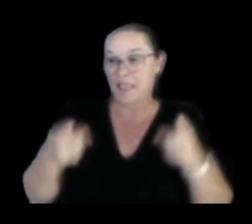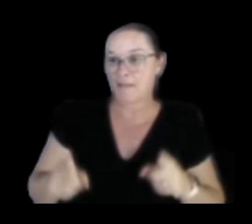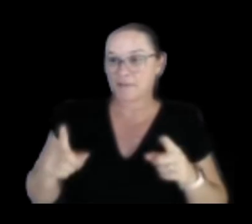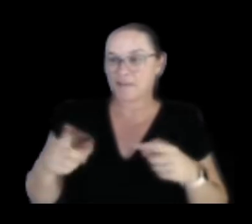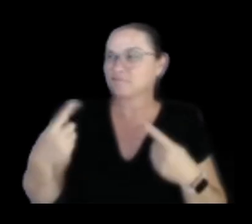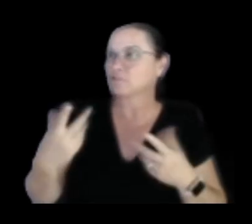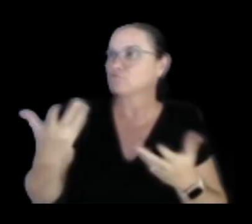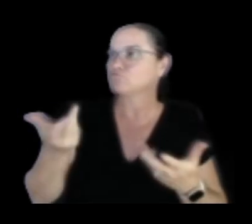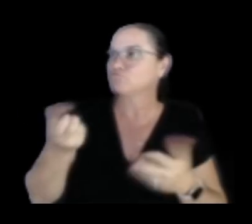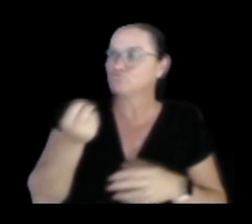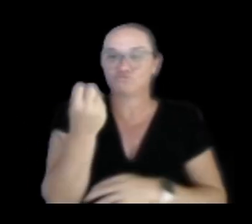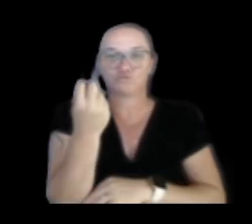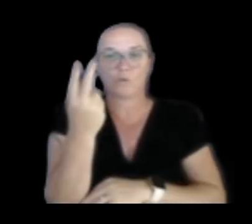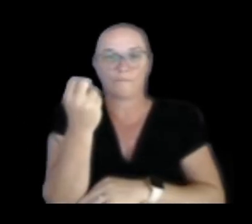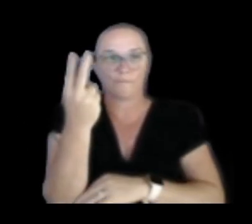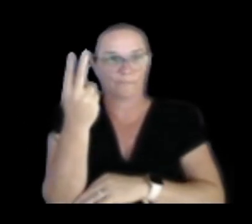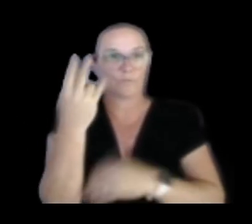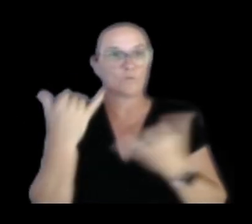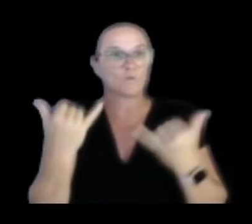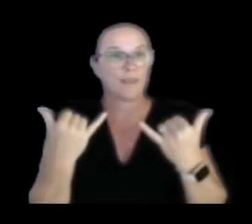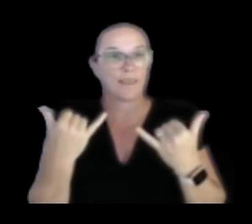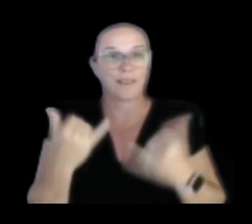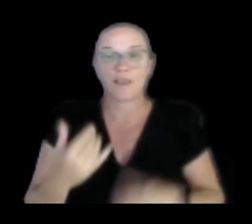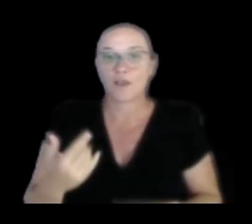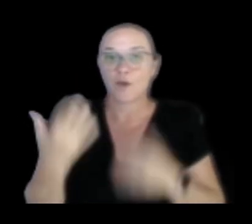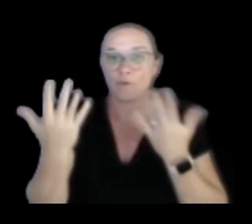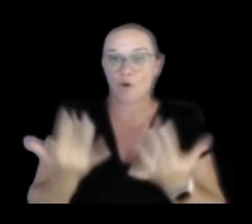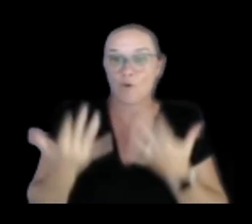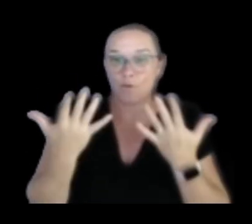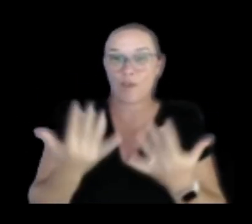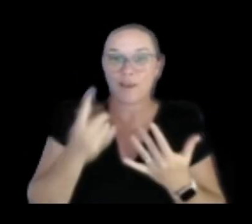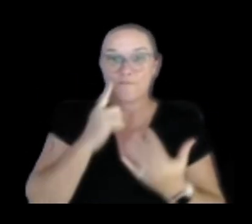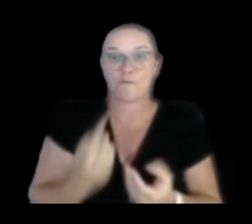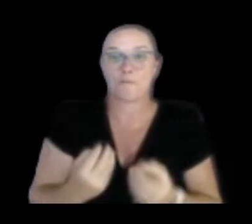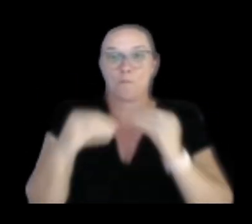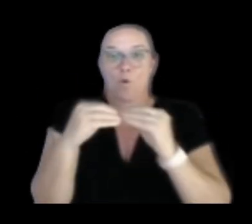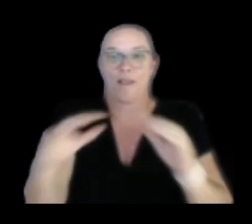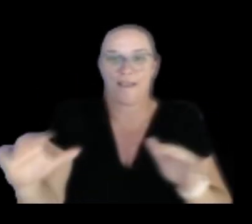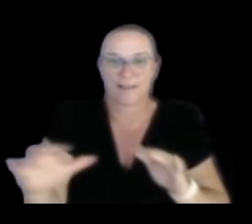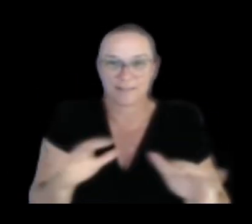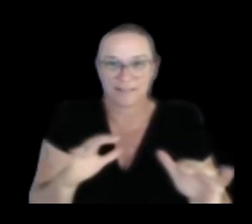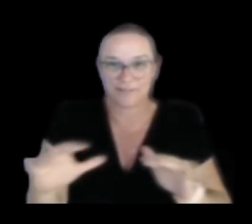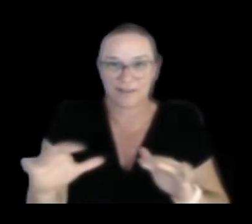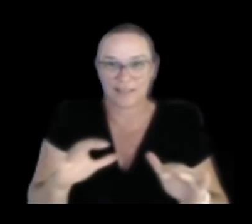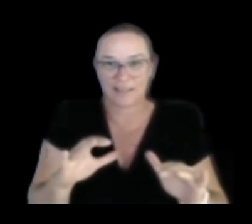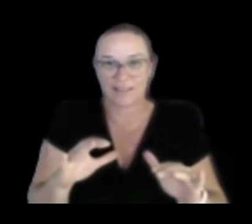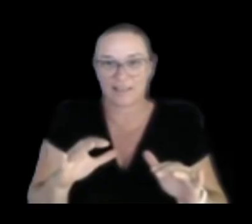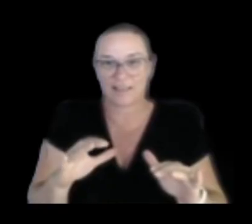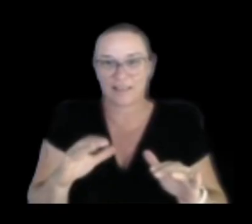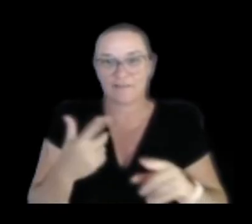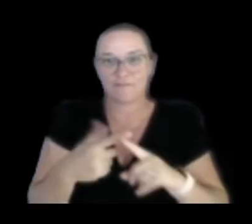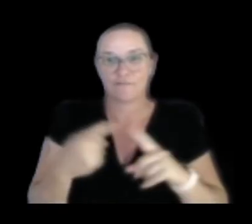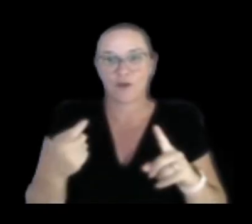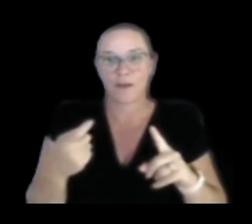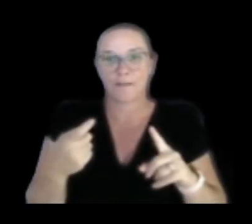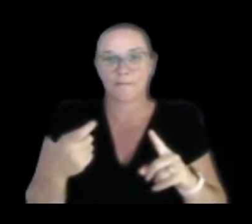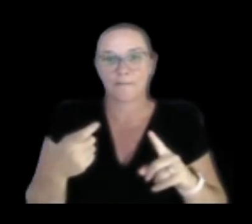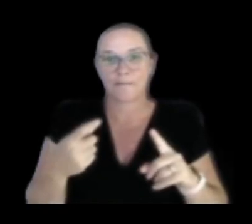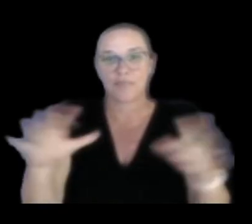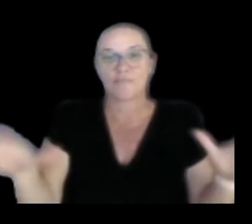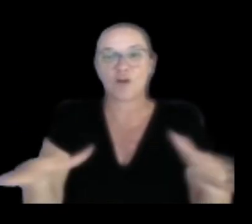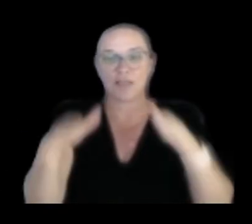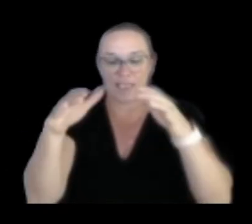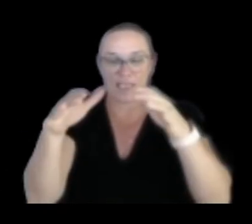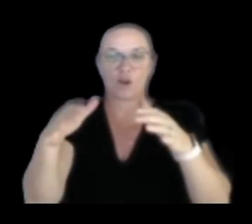today, and we await the onset of further activity from the volcano